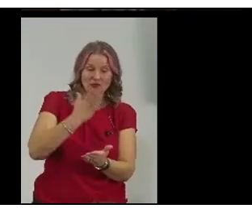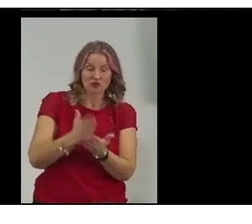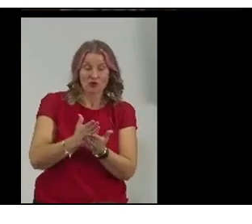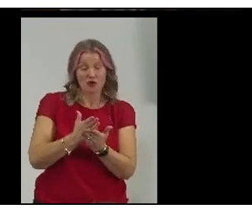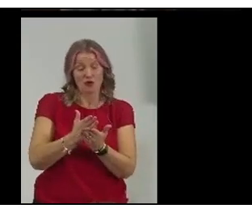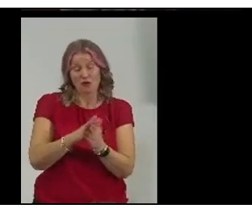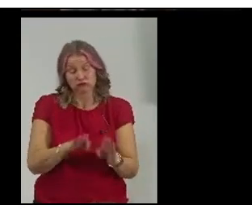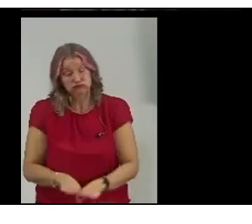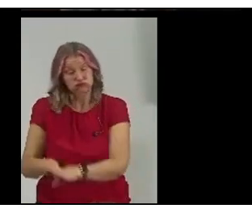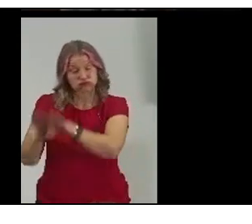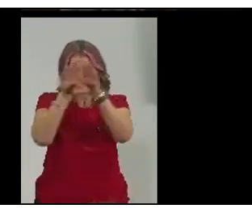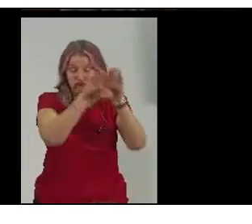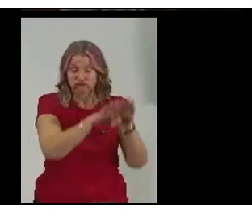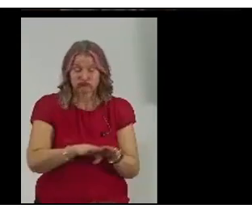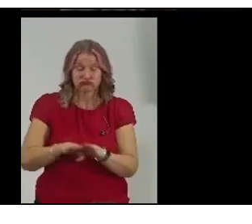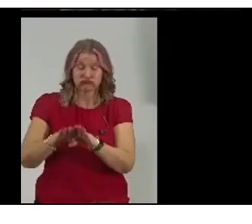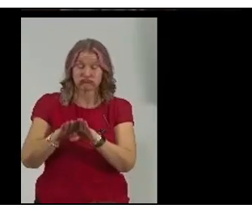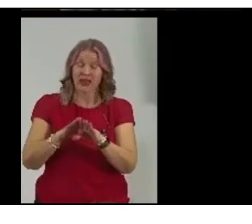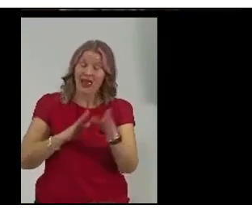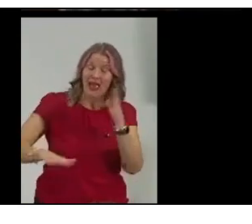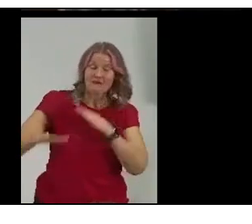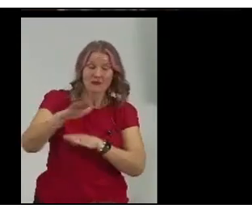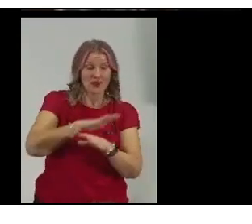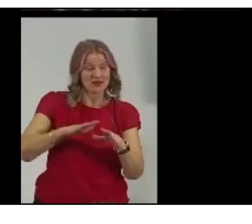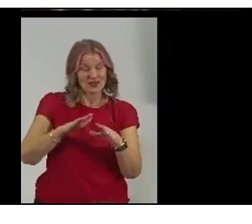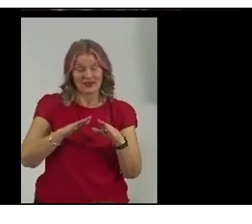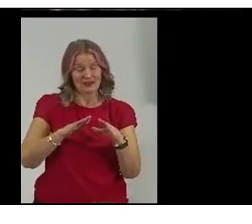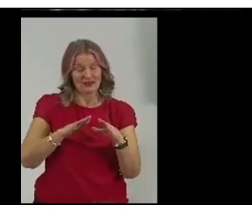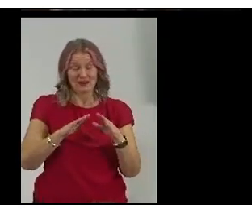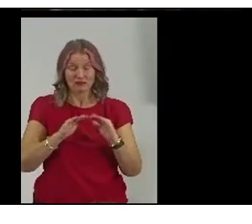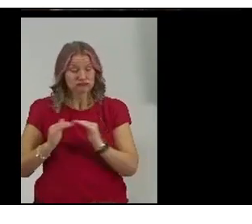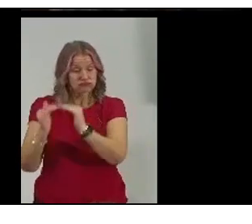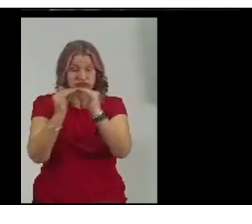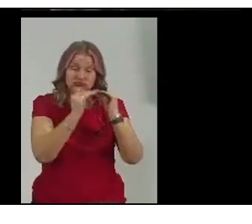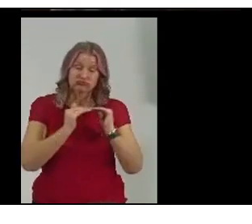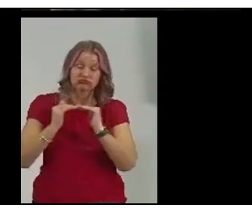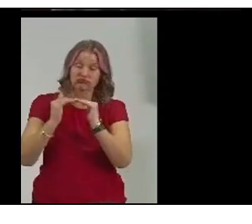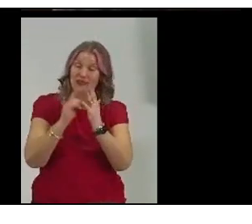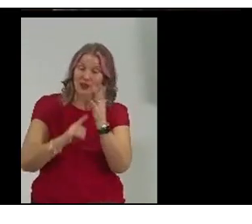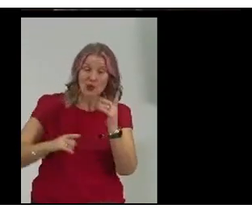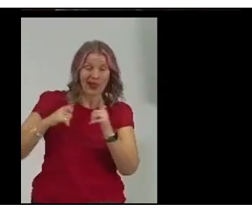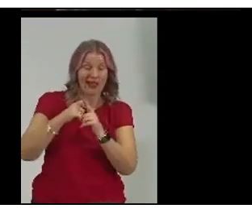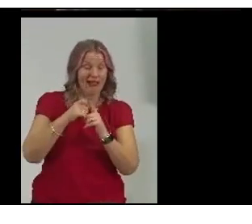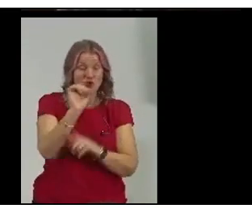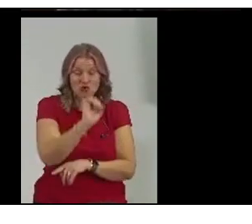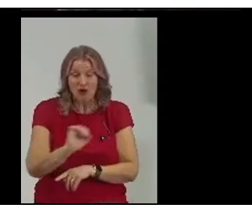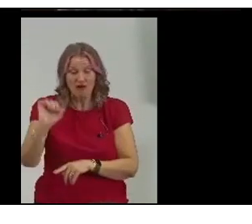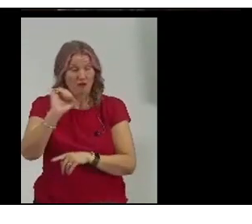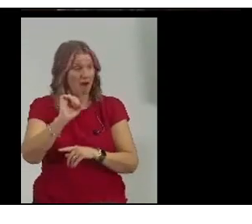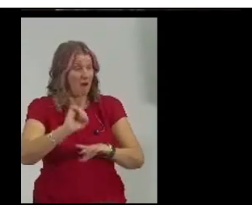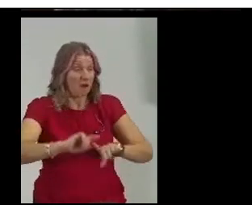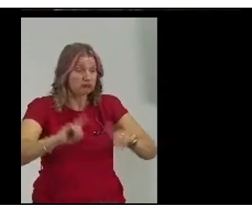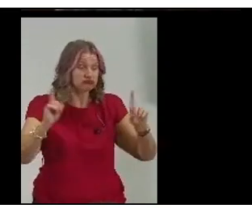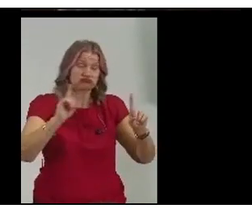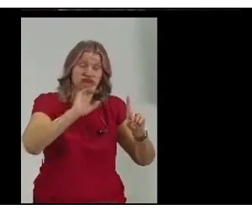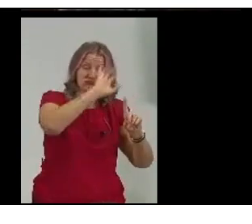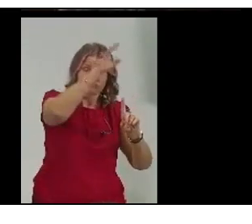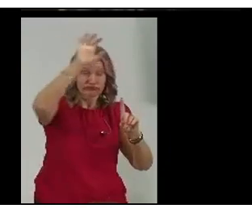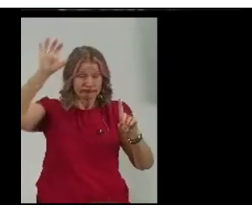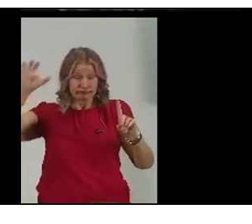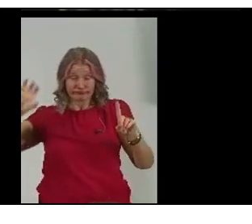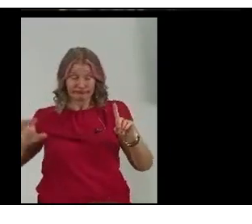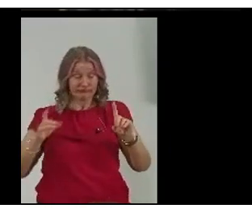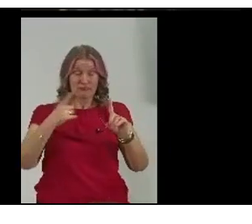a global framework. We treat everybody the way we would like to treat people, whether in the UK or in Europe or anywhere around the world. So our